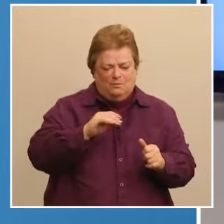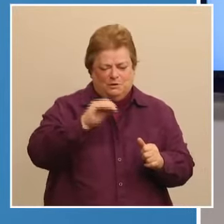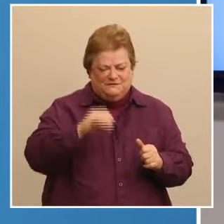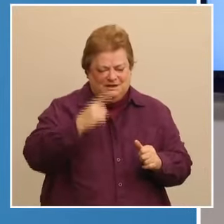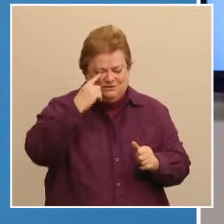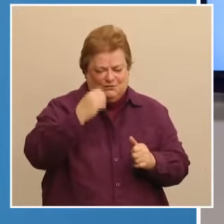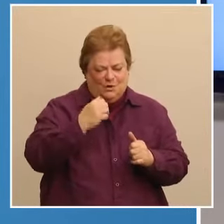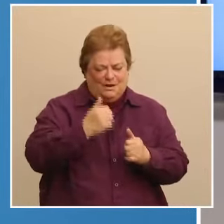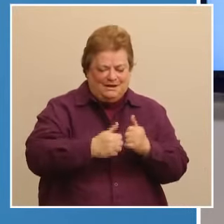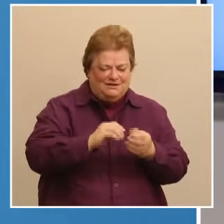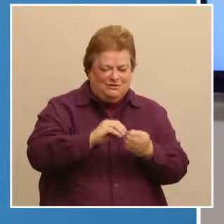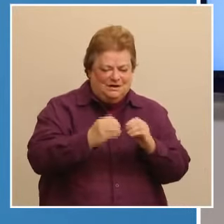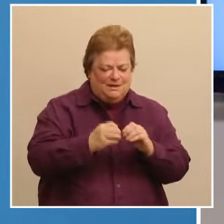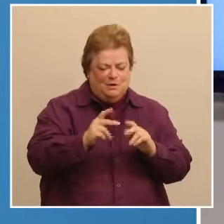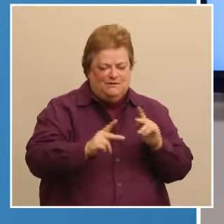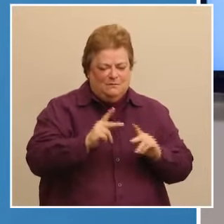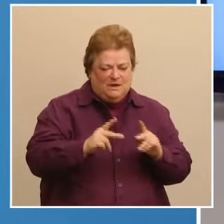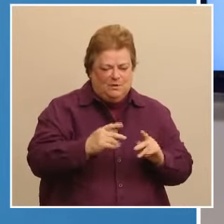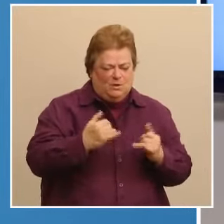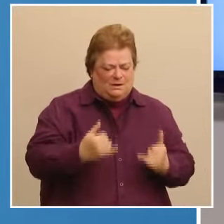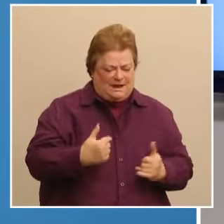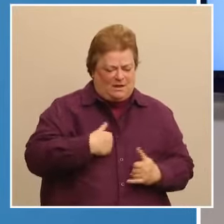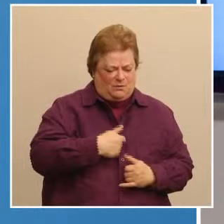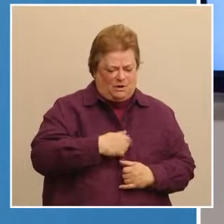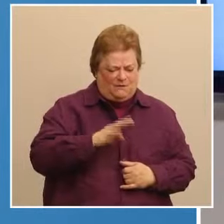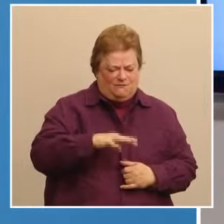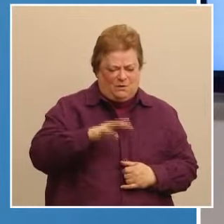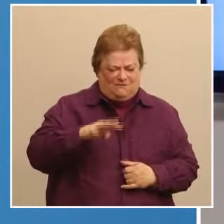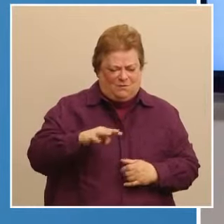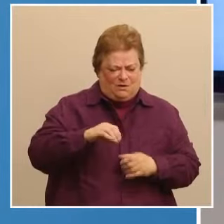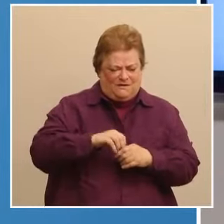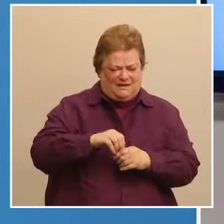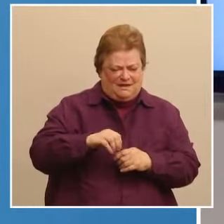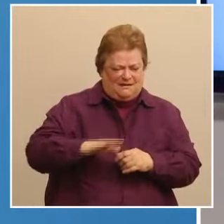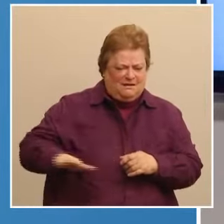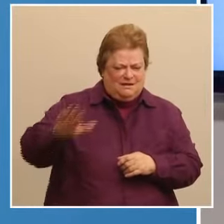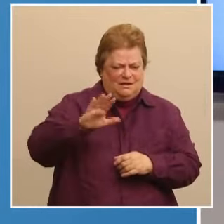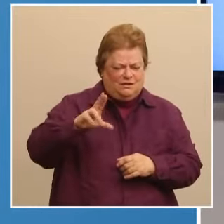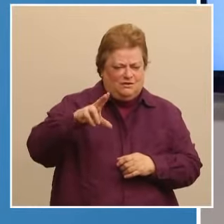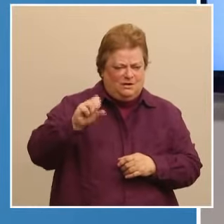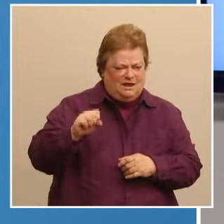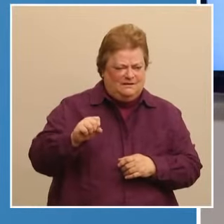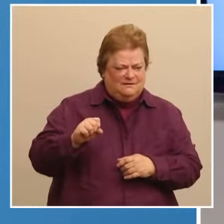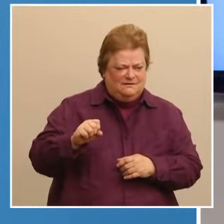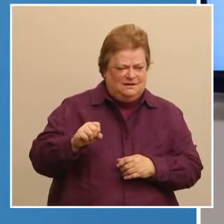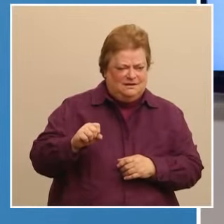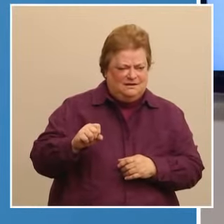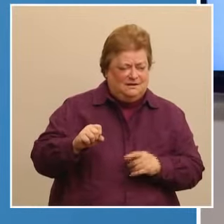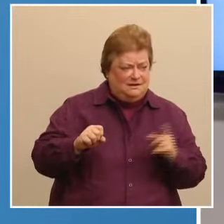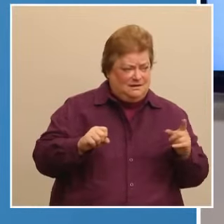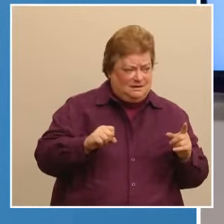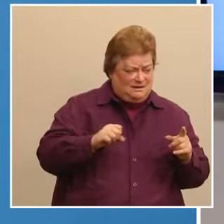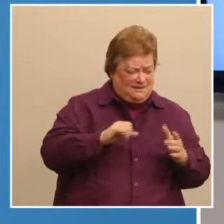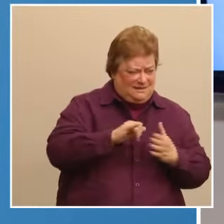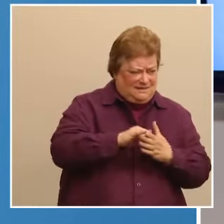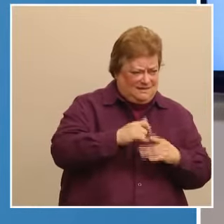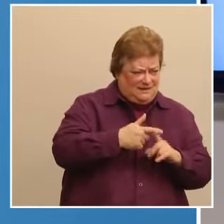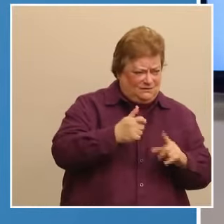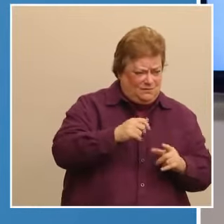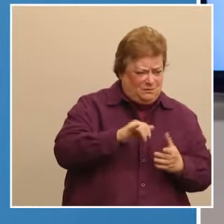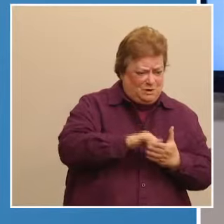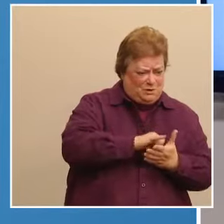now 44th in the country? How much stock should we put in that? Is that on the New York Times?